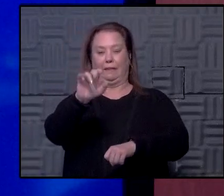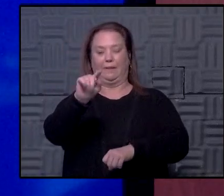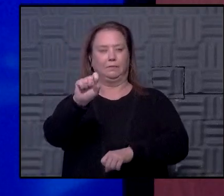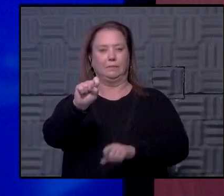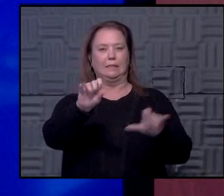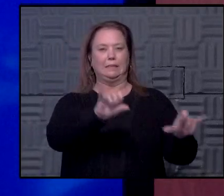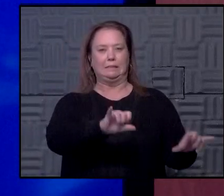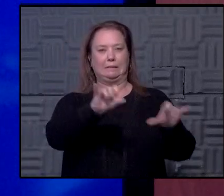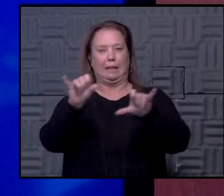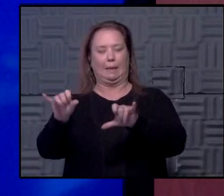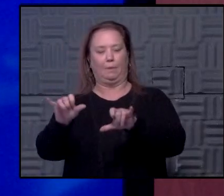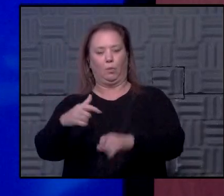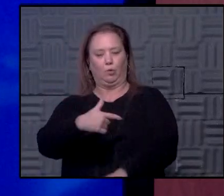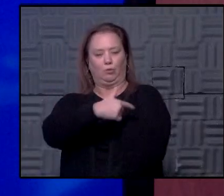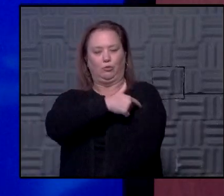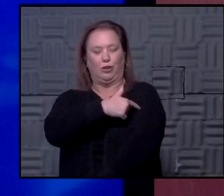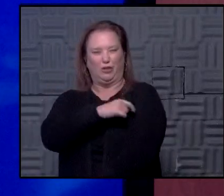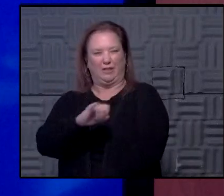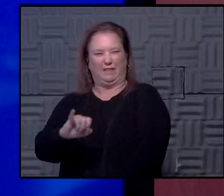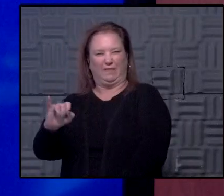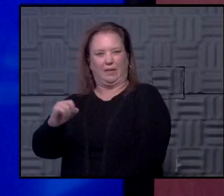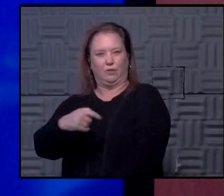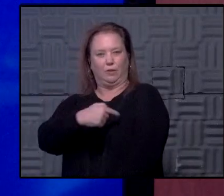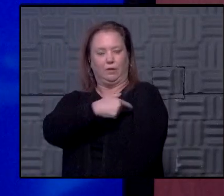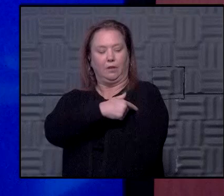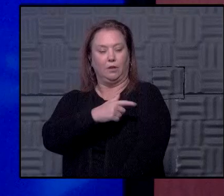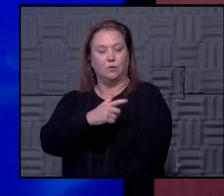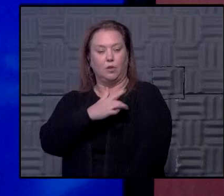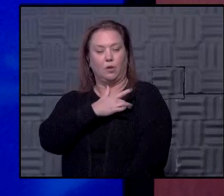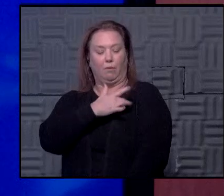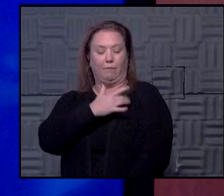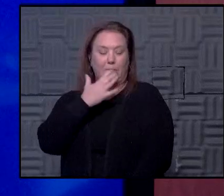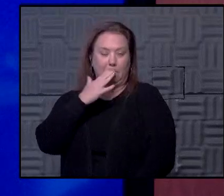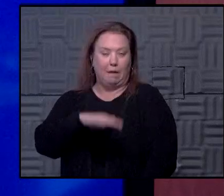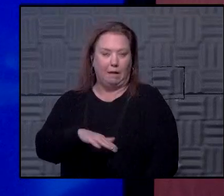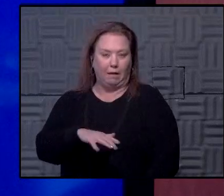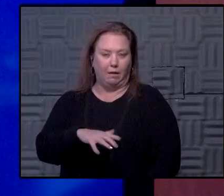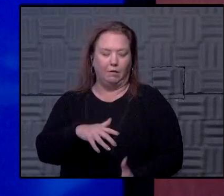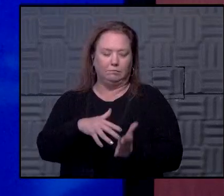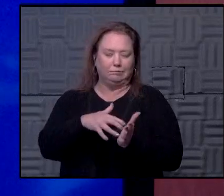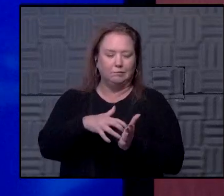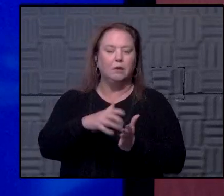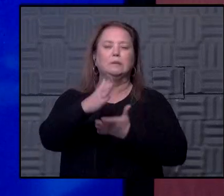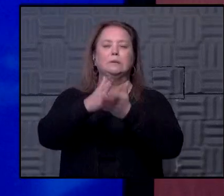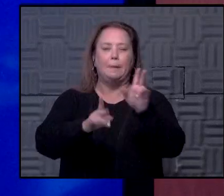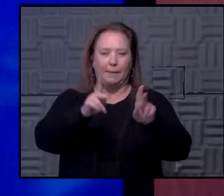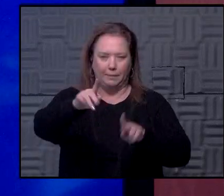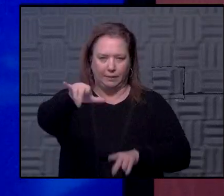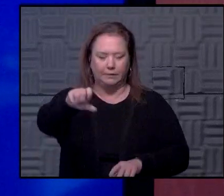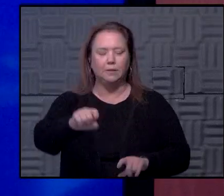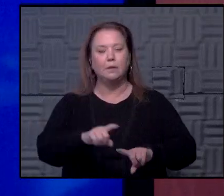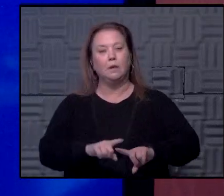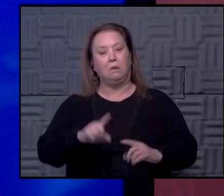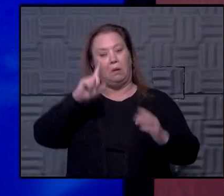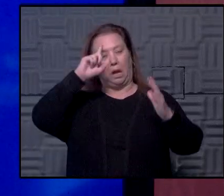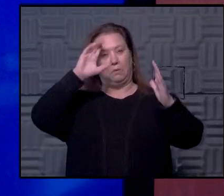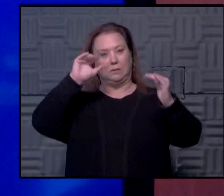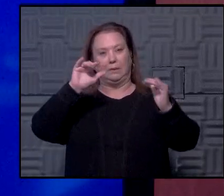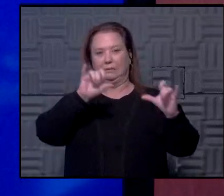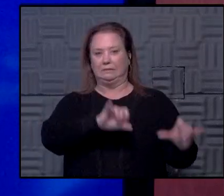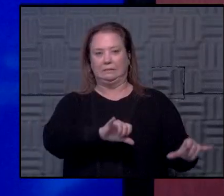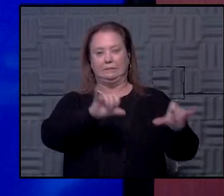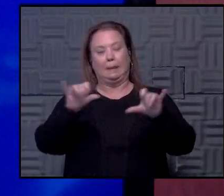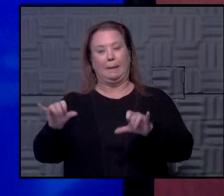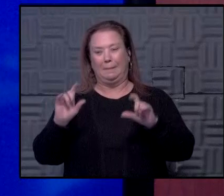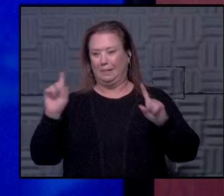because remember, we're kind of injecting an infection into your body. So you're going to feel badly, or at least some people do. So I would expect that this is the same. But